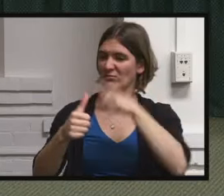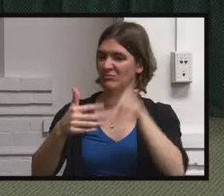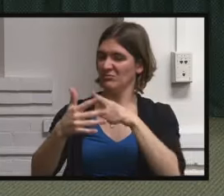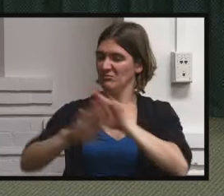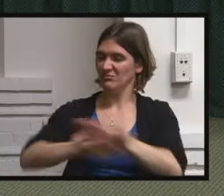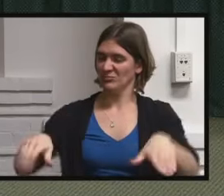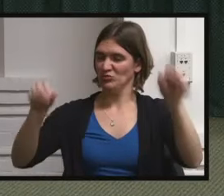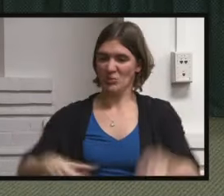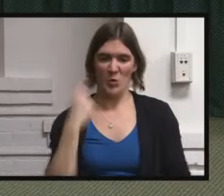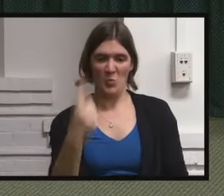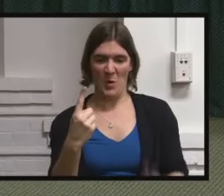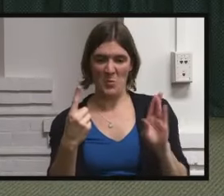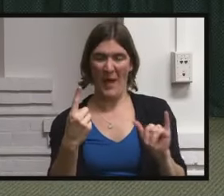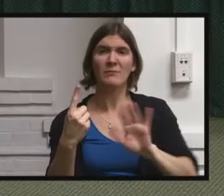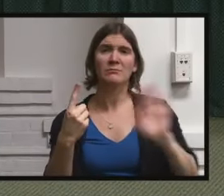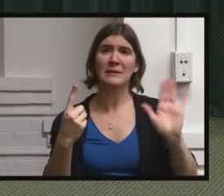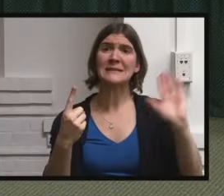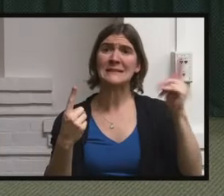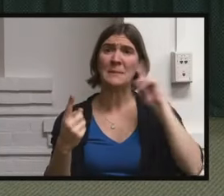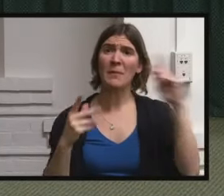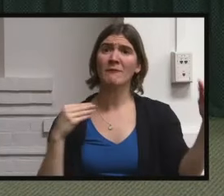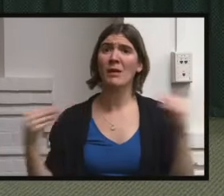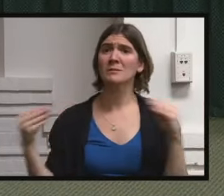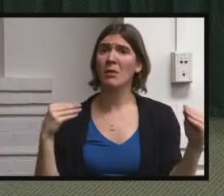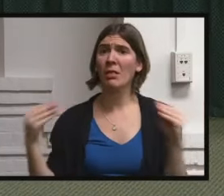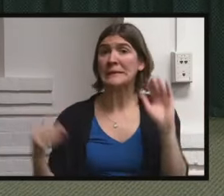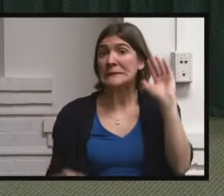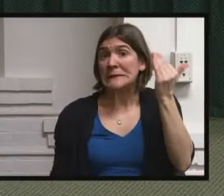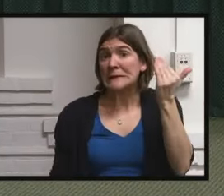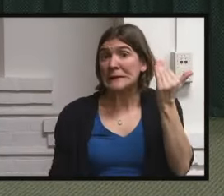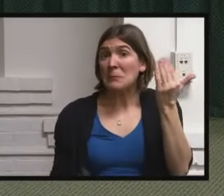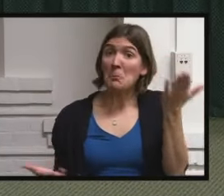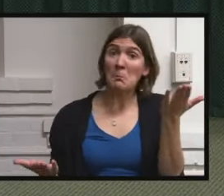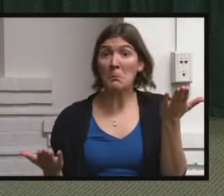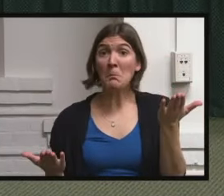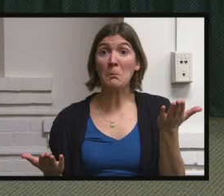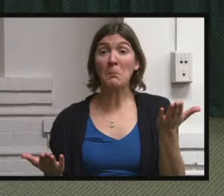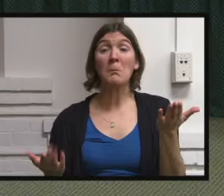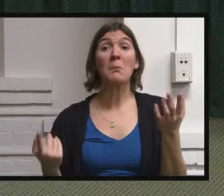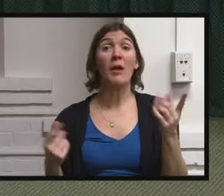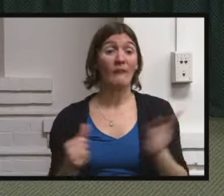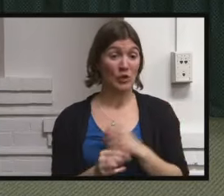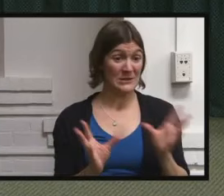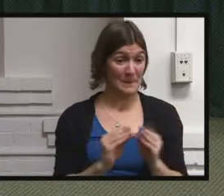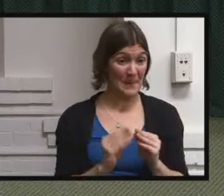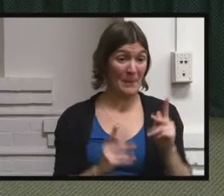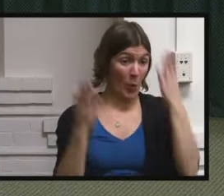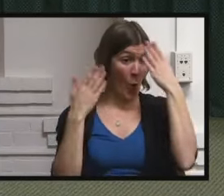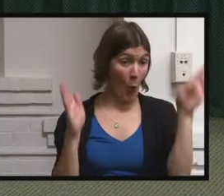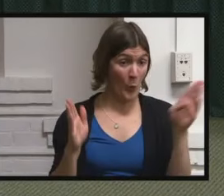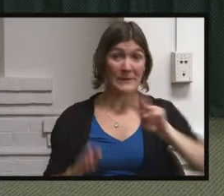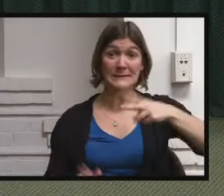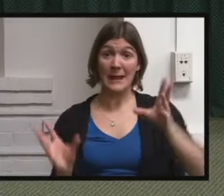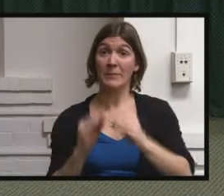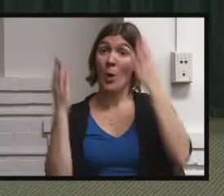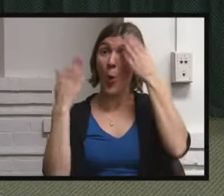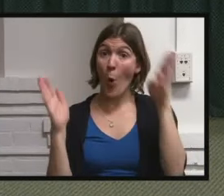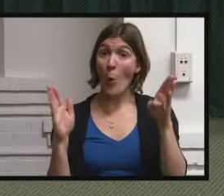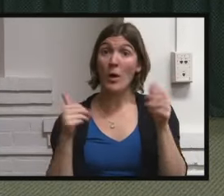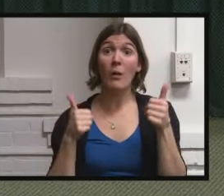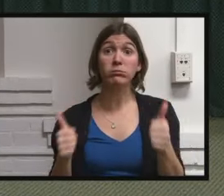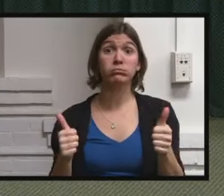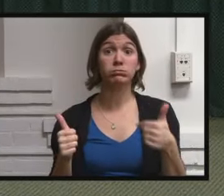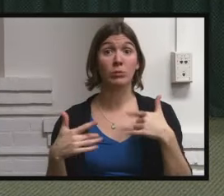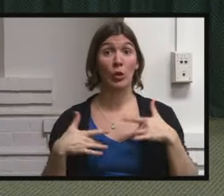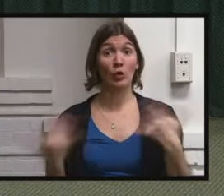mode and not willing to really think about it. So, and that's happened at the first meeting, too. So that's